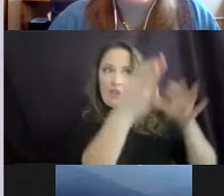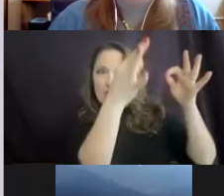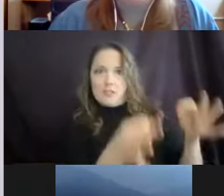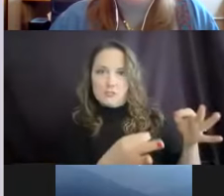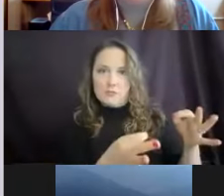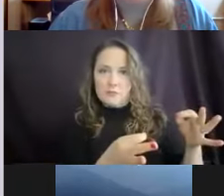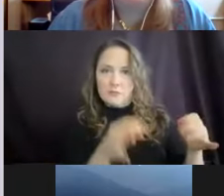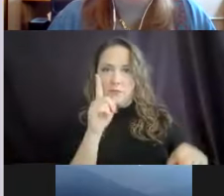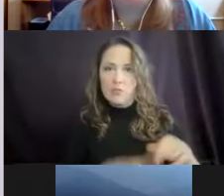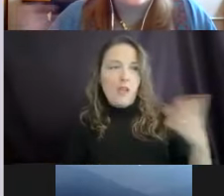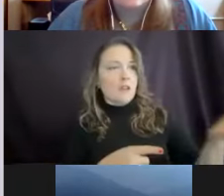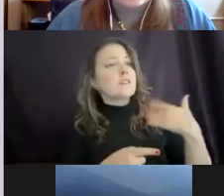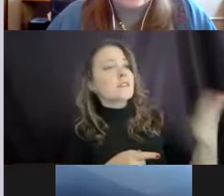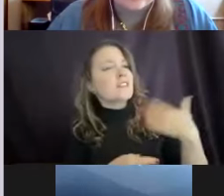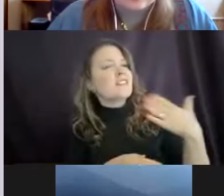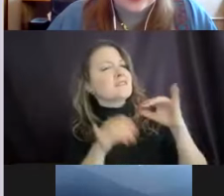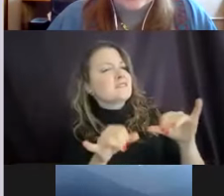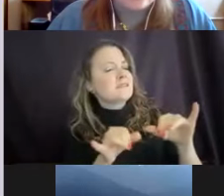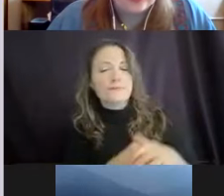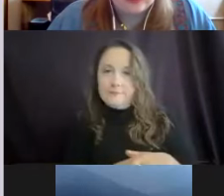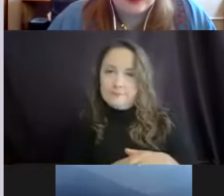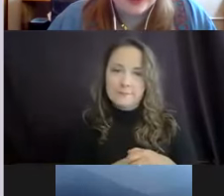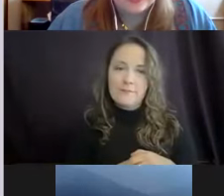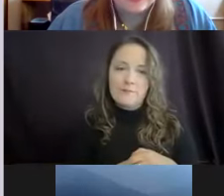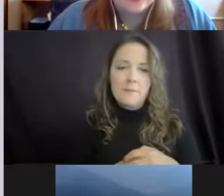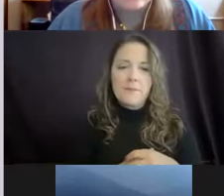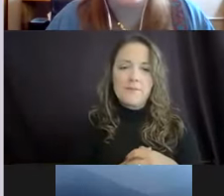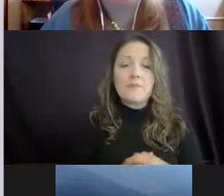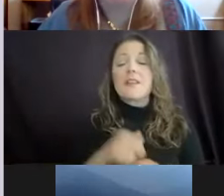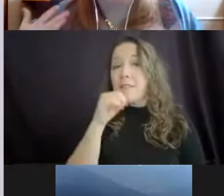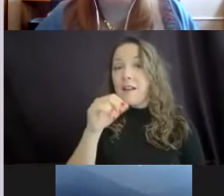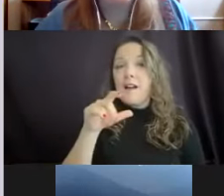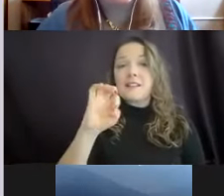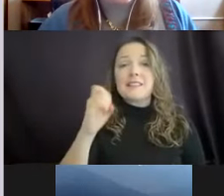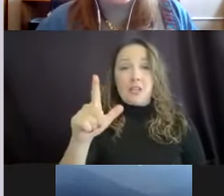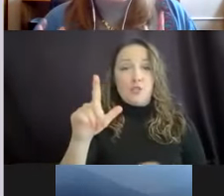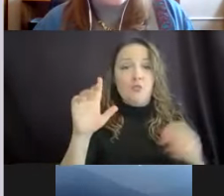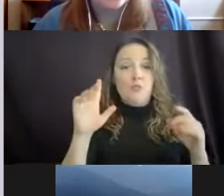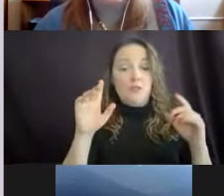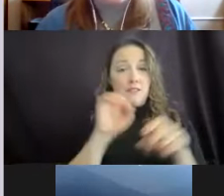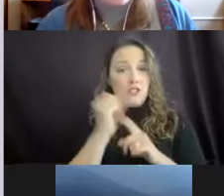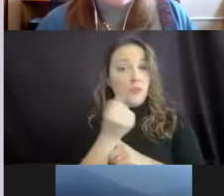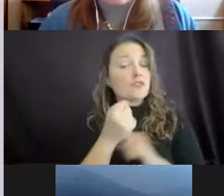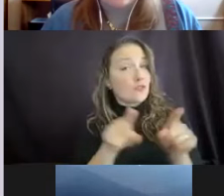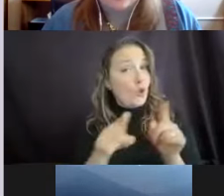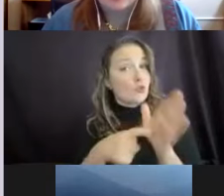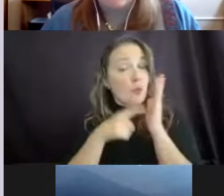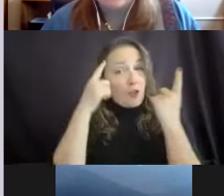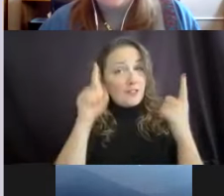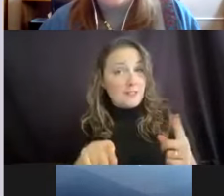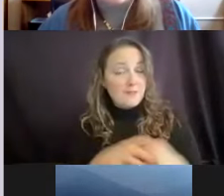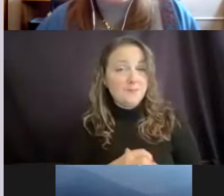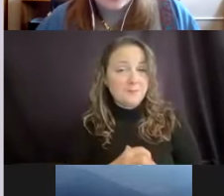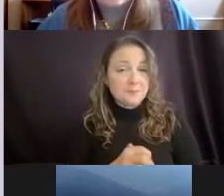consent. And then non-sexual situations also require consent. So what you can do as the adult in this young person's